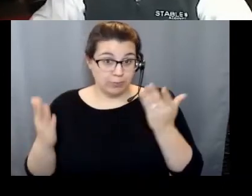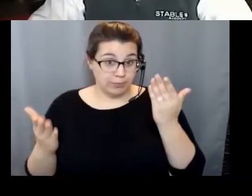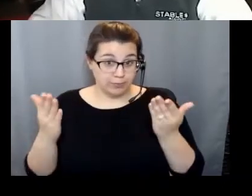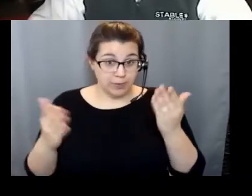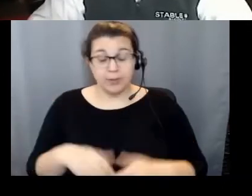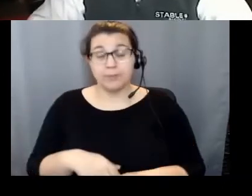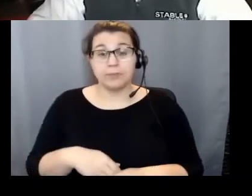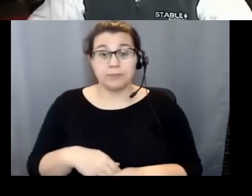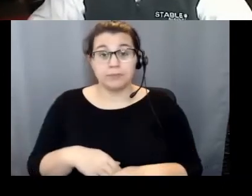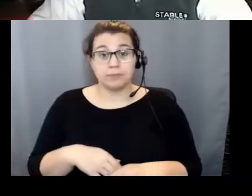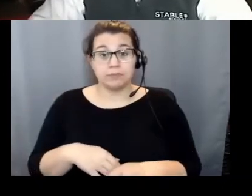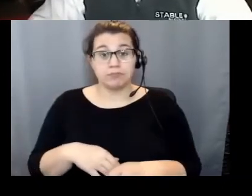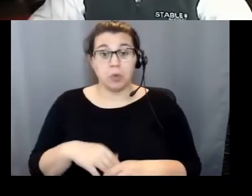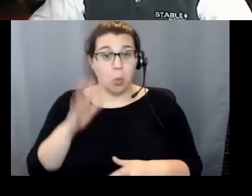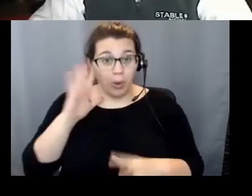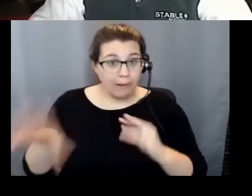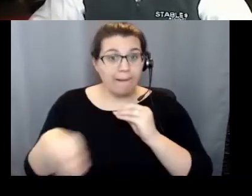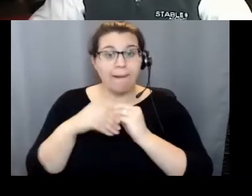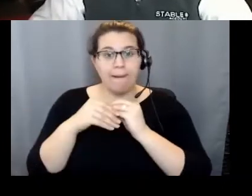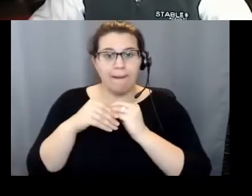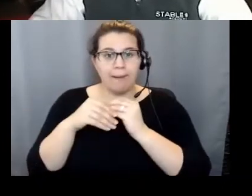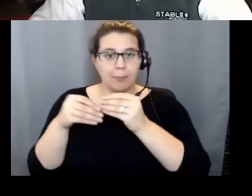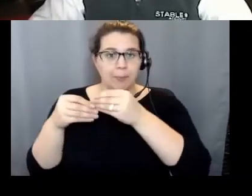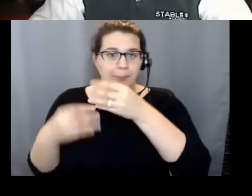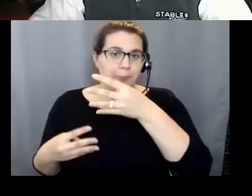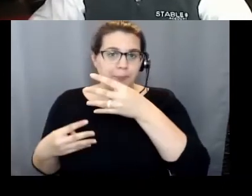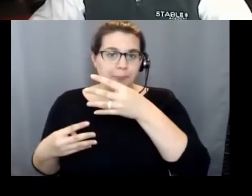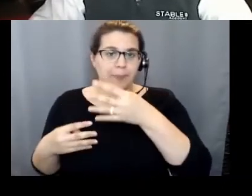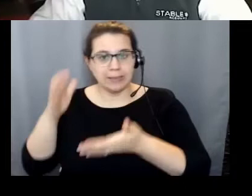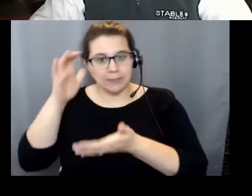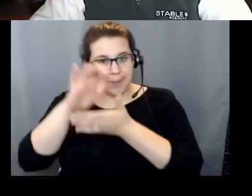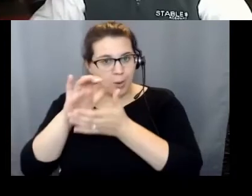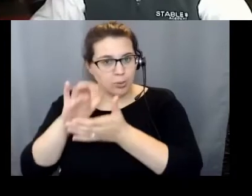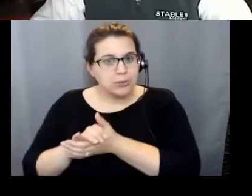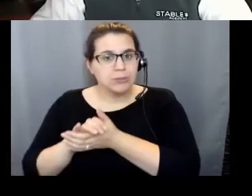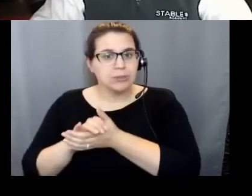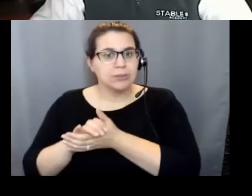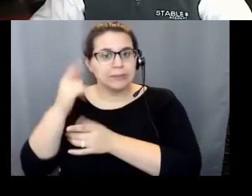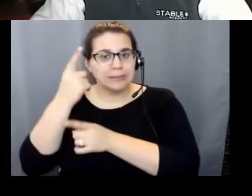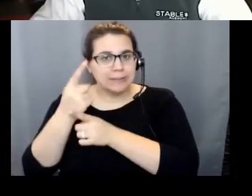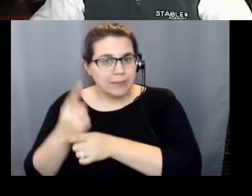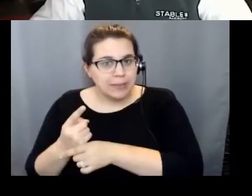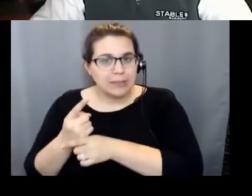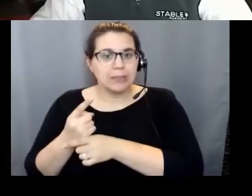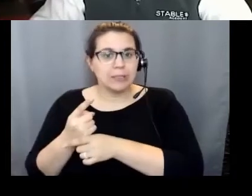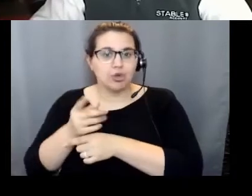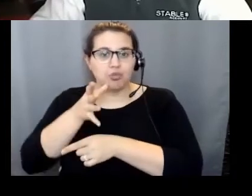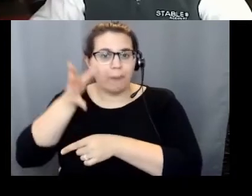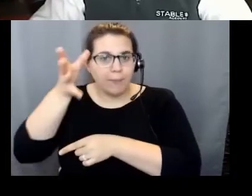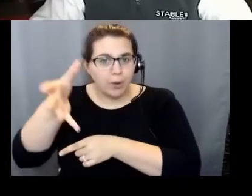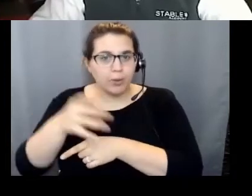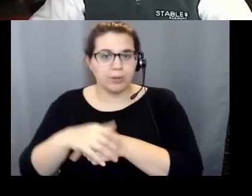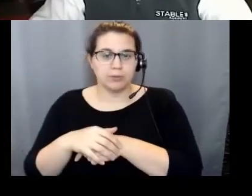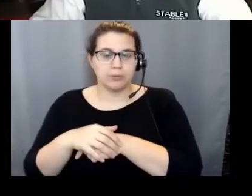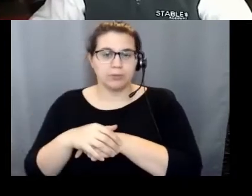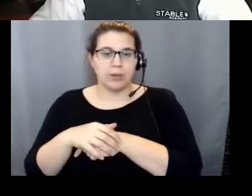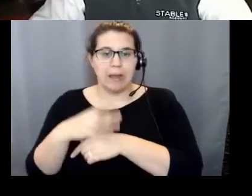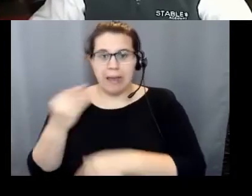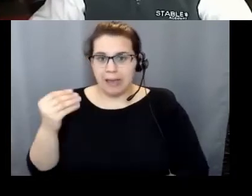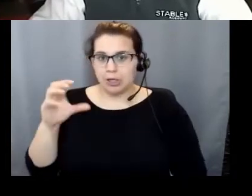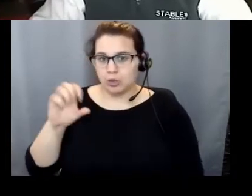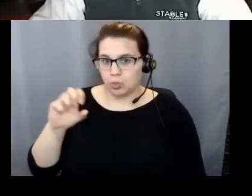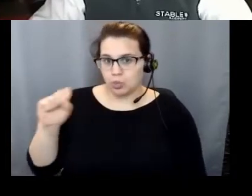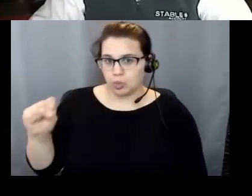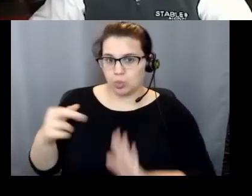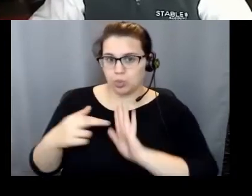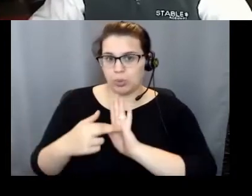to this drop-down menu will be added spouse, sibling, grandparent, and Social Security